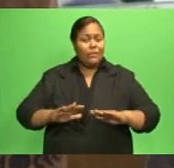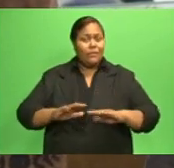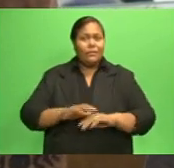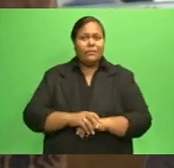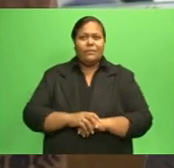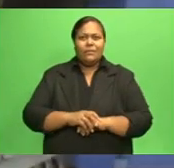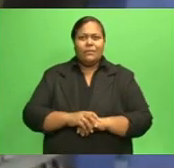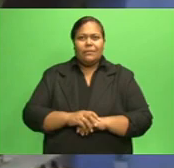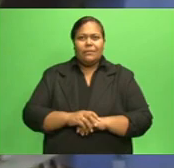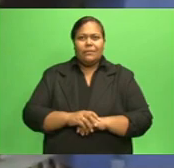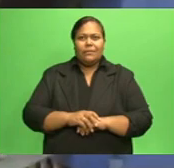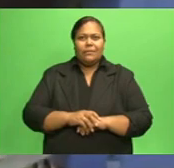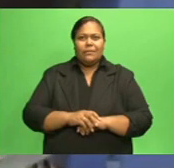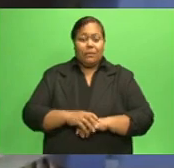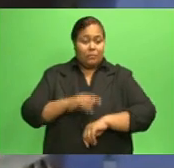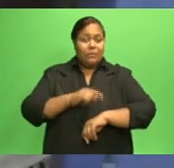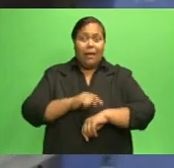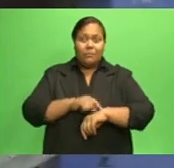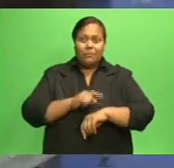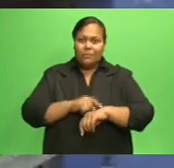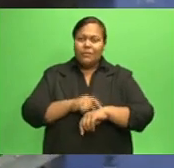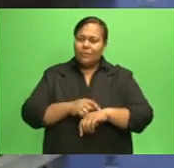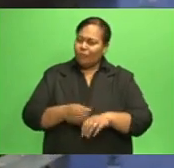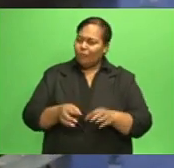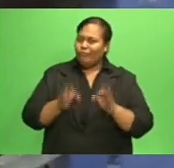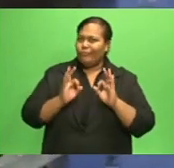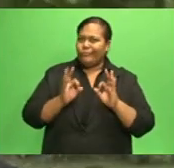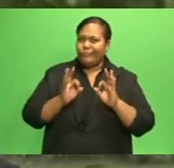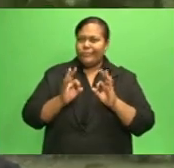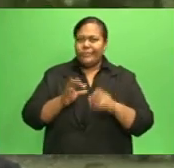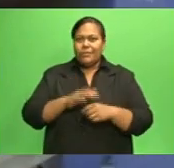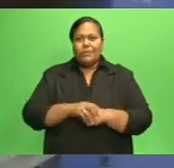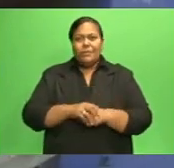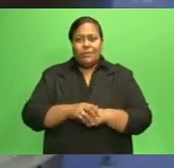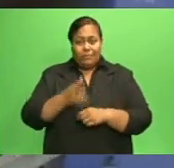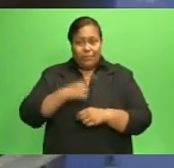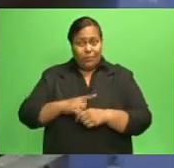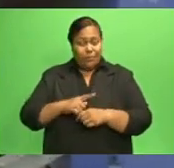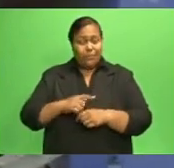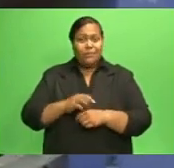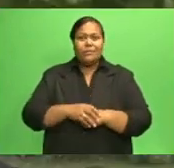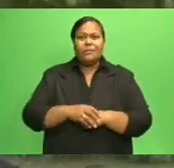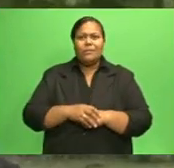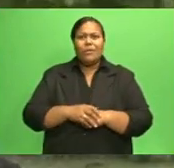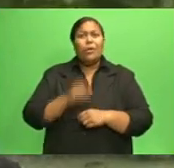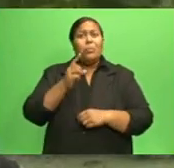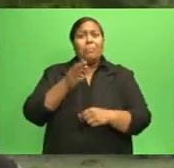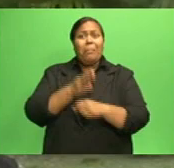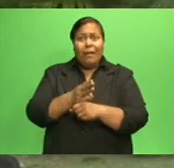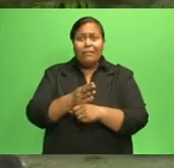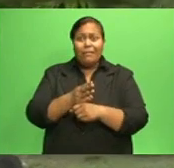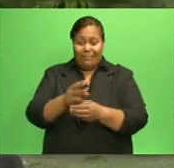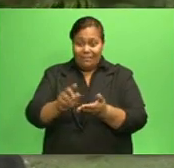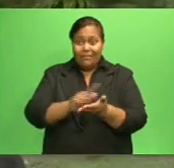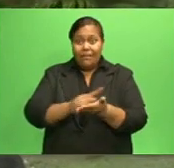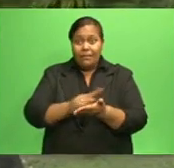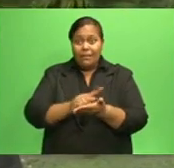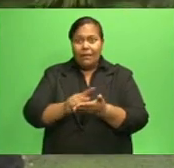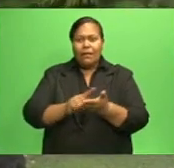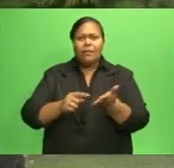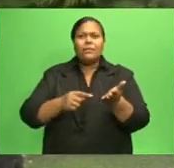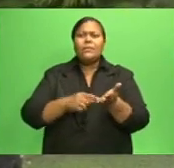not have come soon enough. Just over 1 month later, Cyclone Harold struck